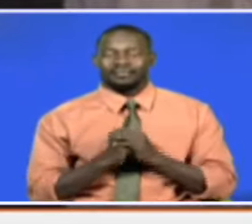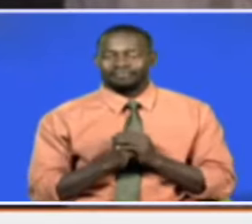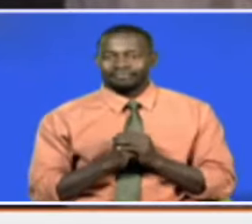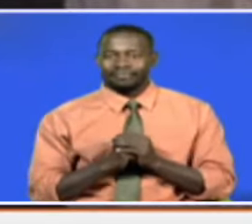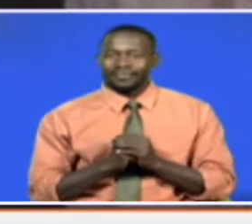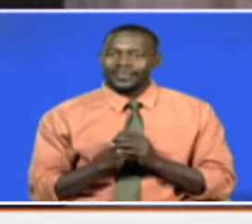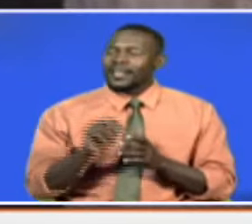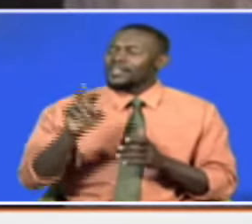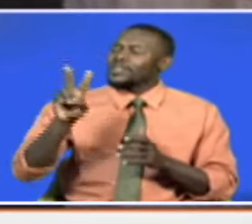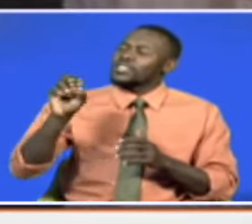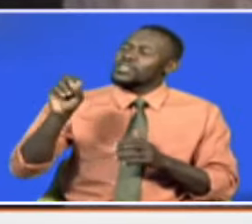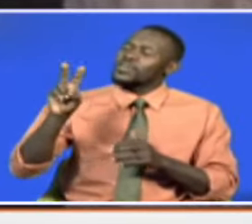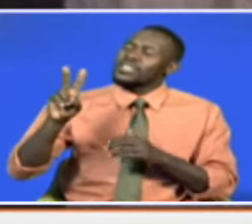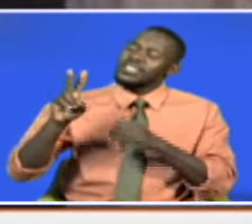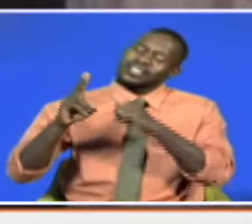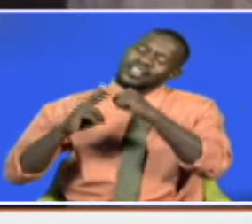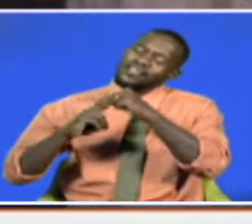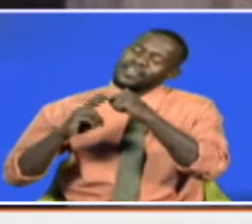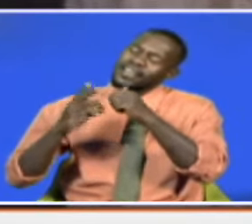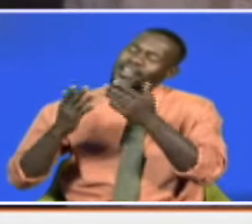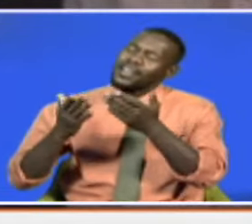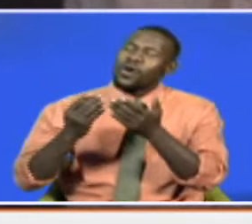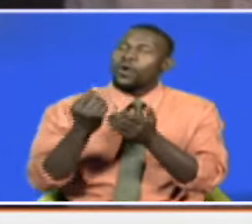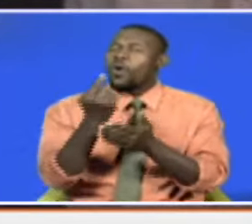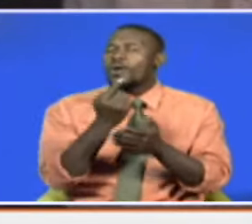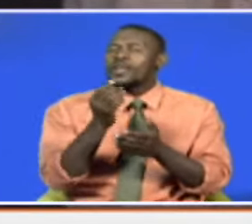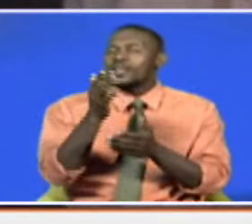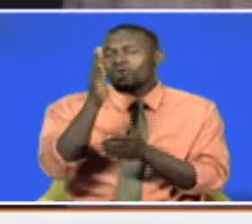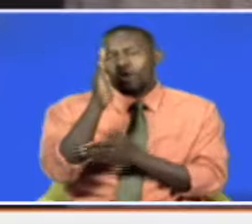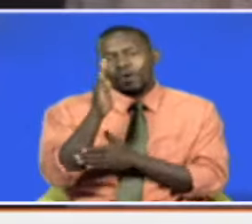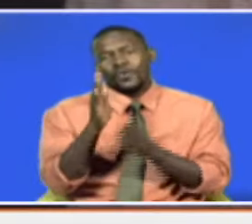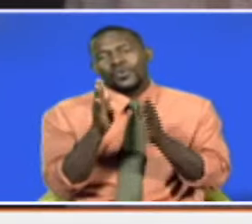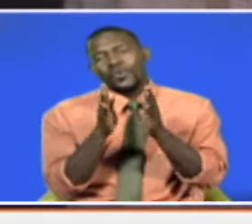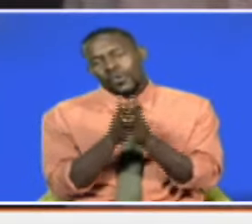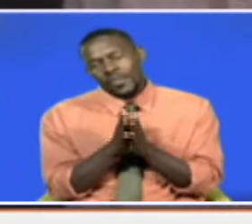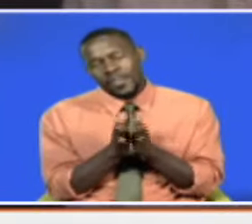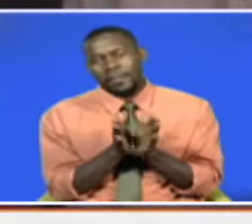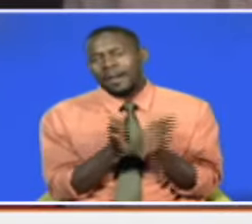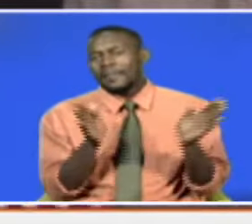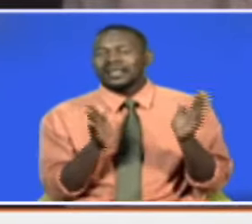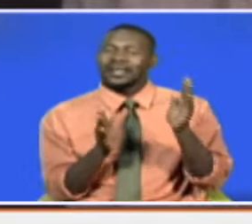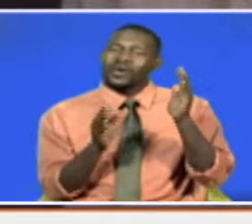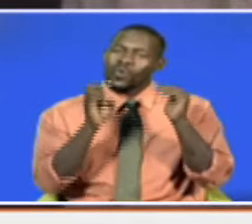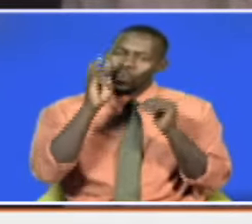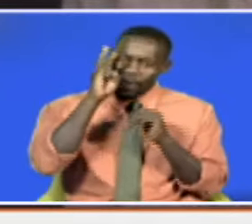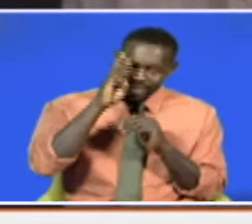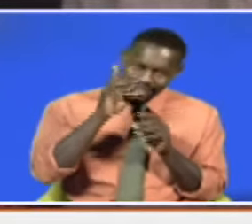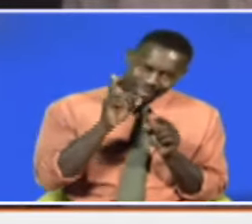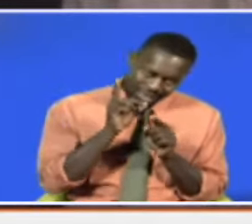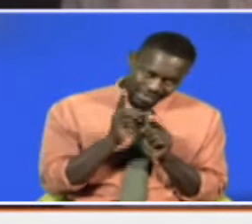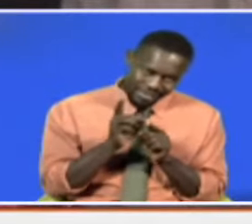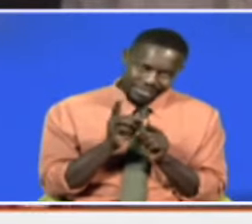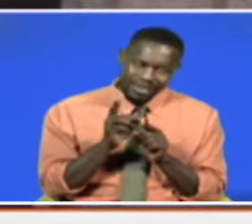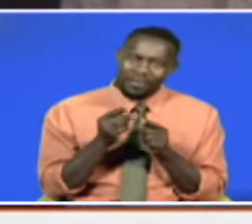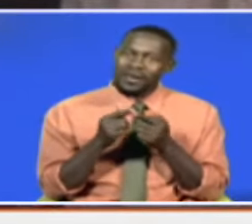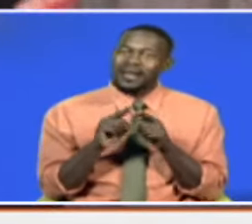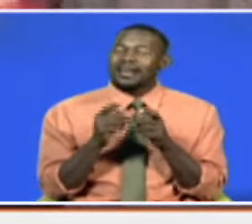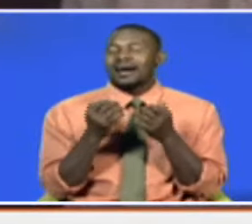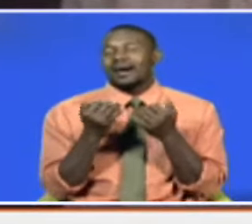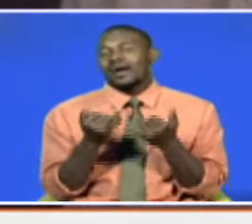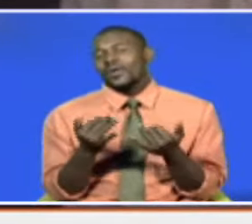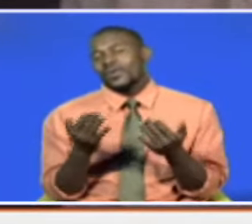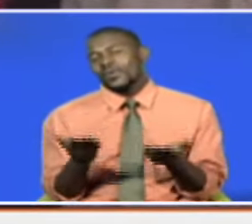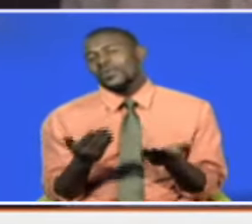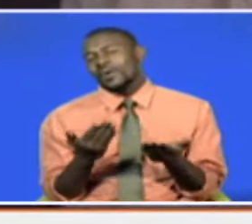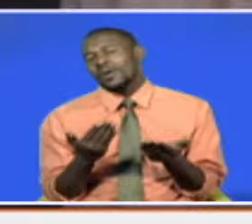Uko 2027 ni Mungu na wananchi ndio wataamua. Lakini sasa tuko